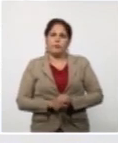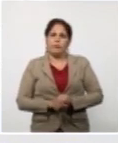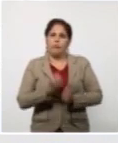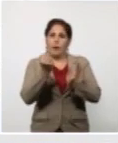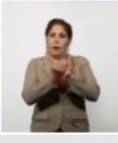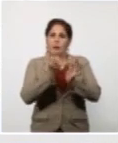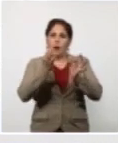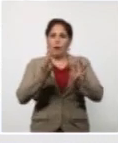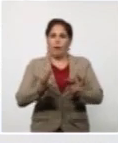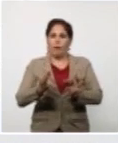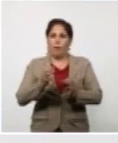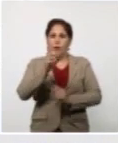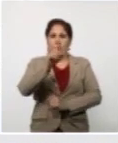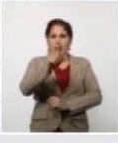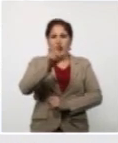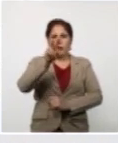cases.